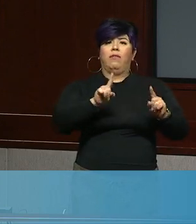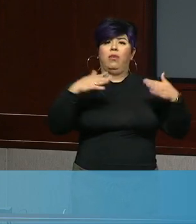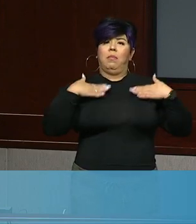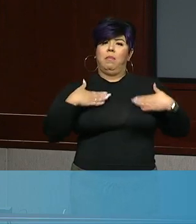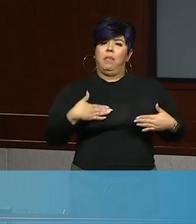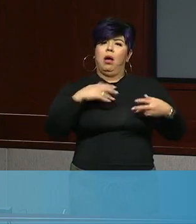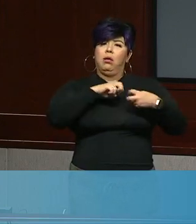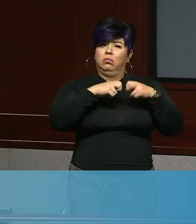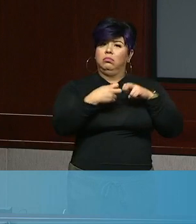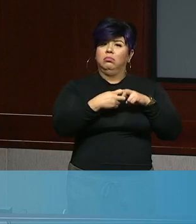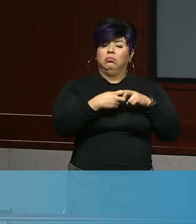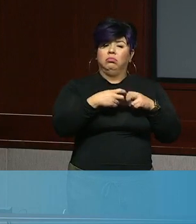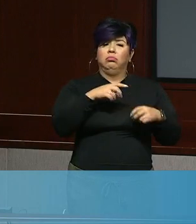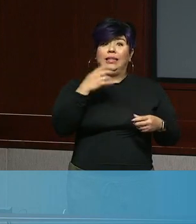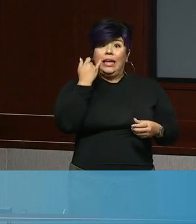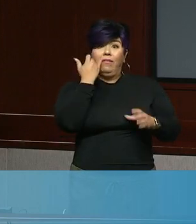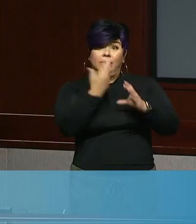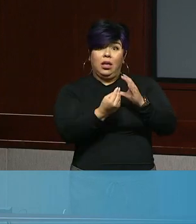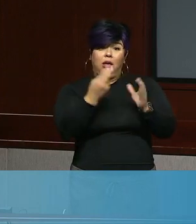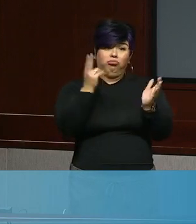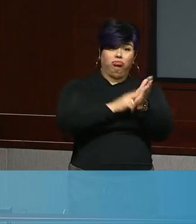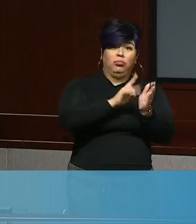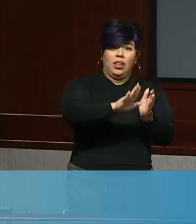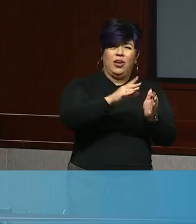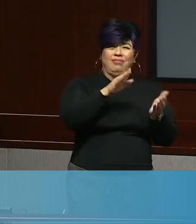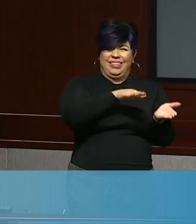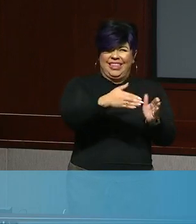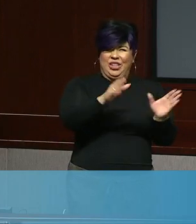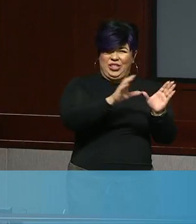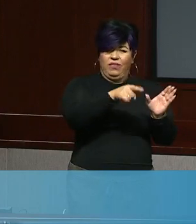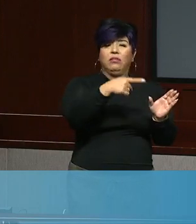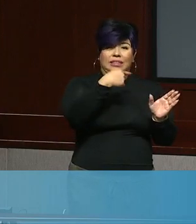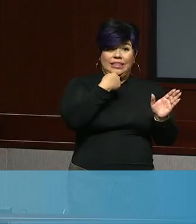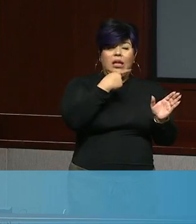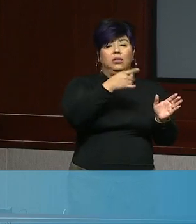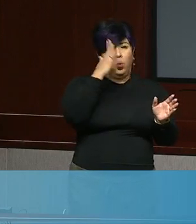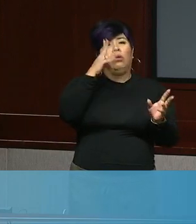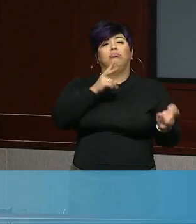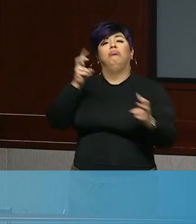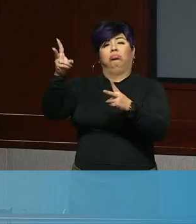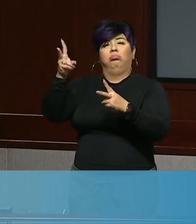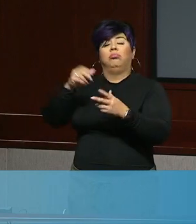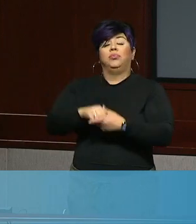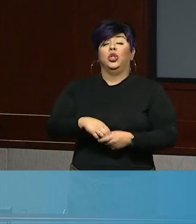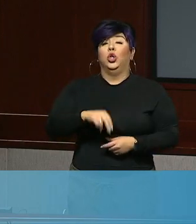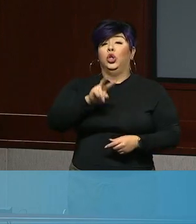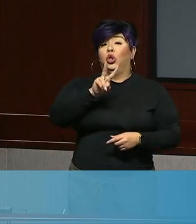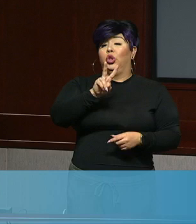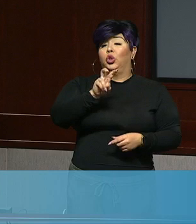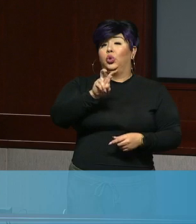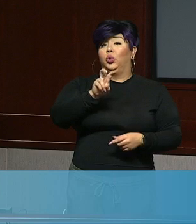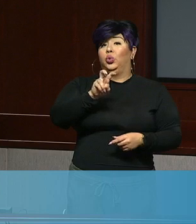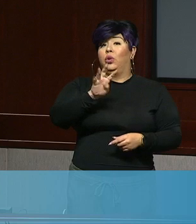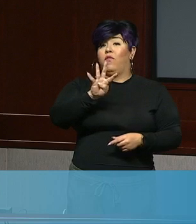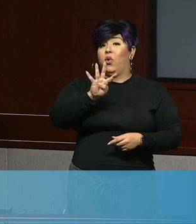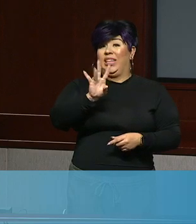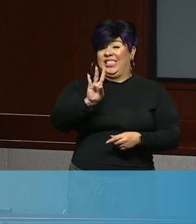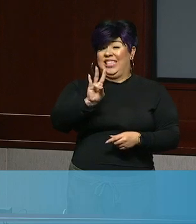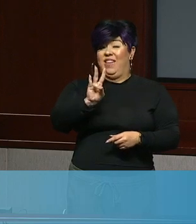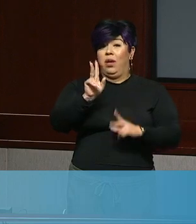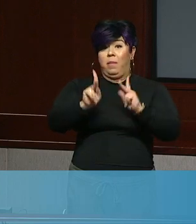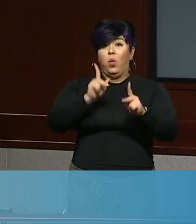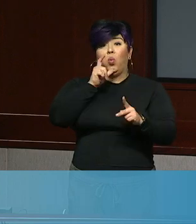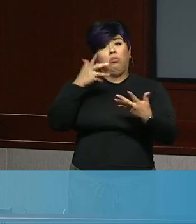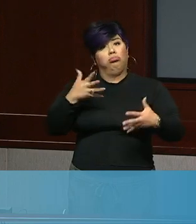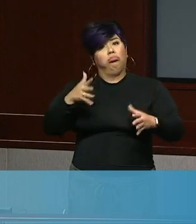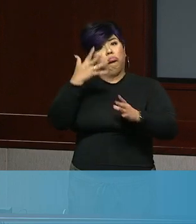certificate. In reviewing this data, you will see that 247 of the 371 COVID-related